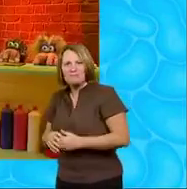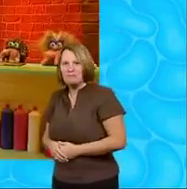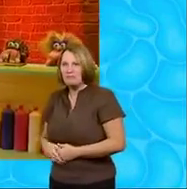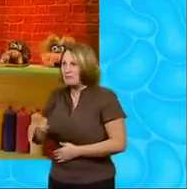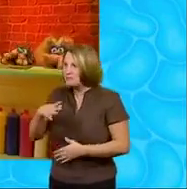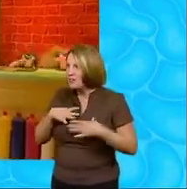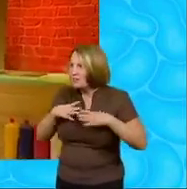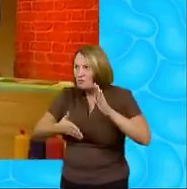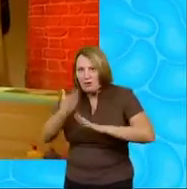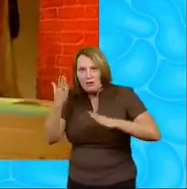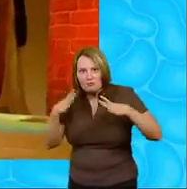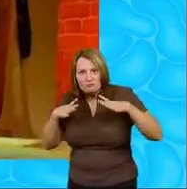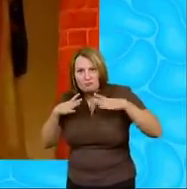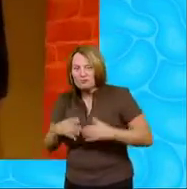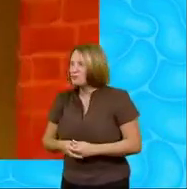Let's get going. Toodaloo.